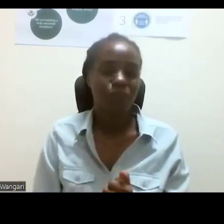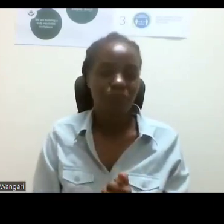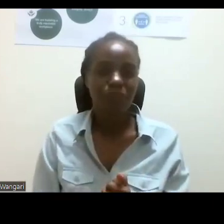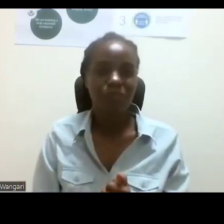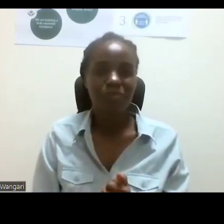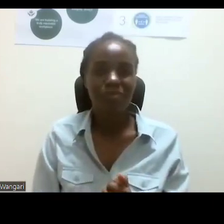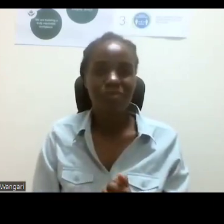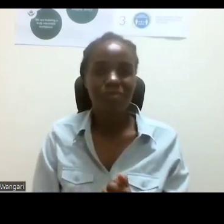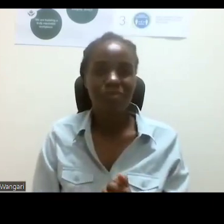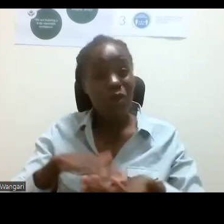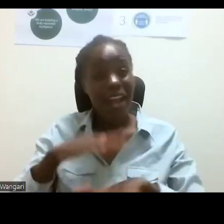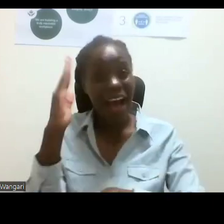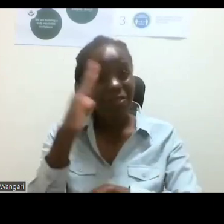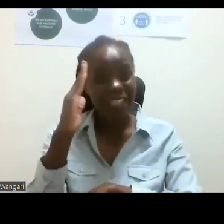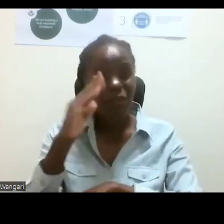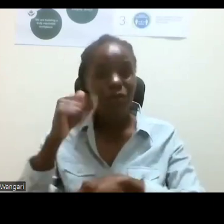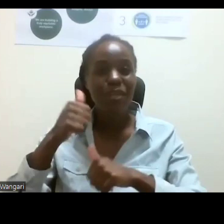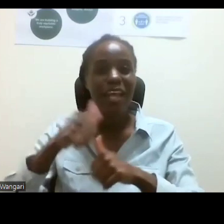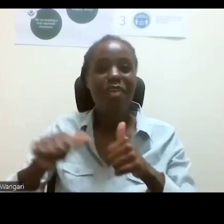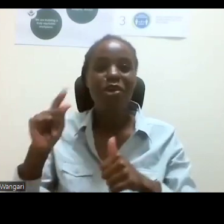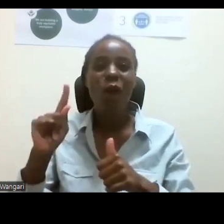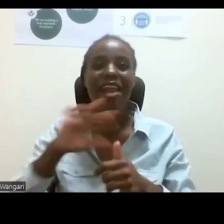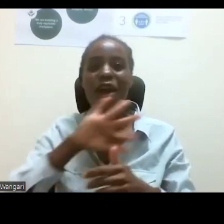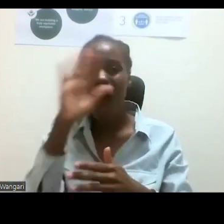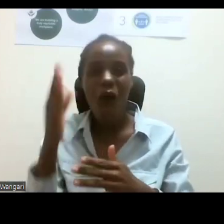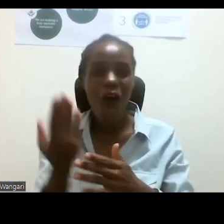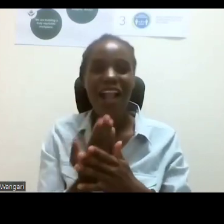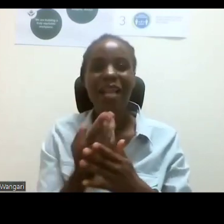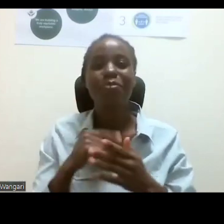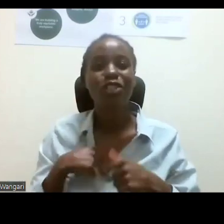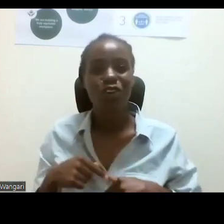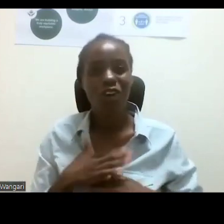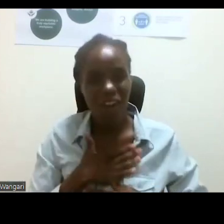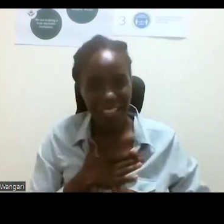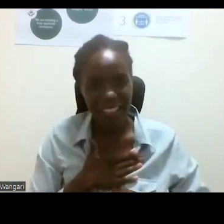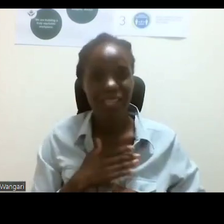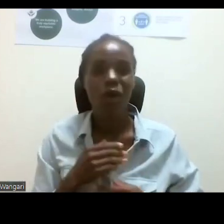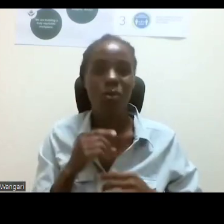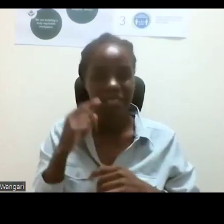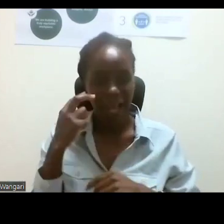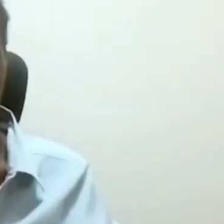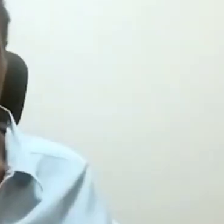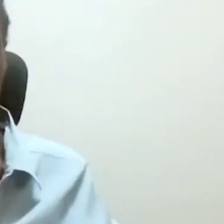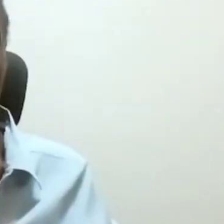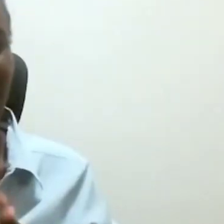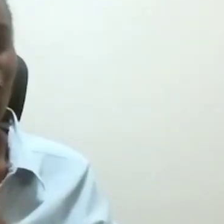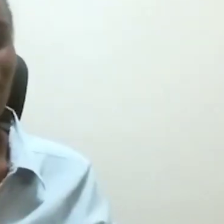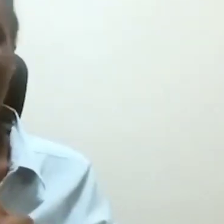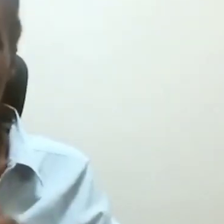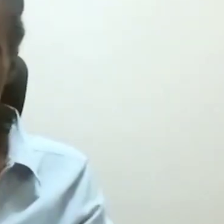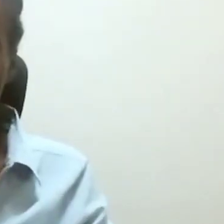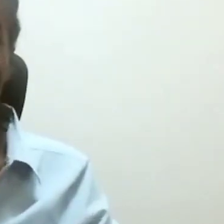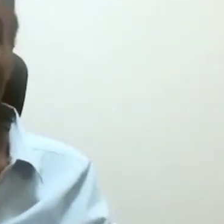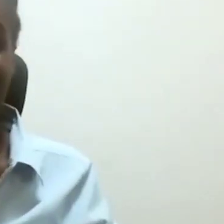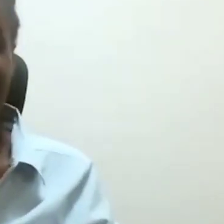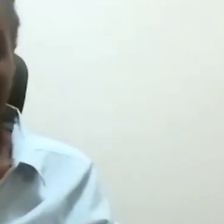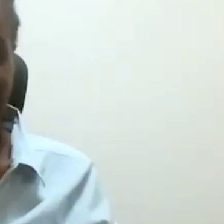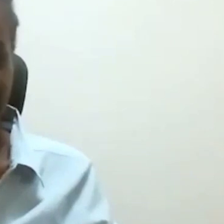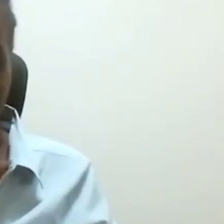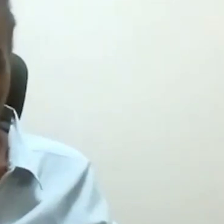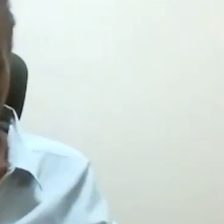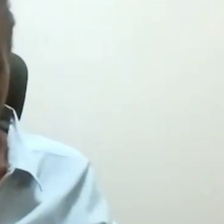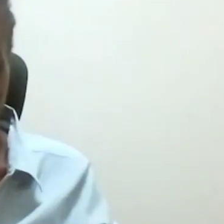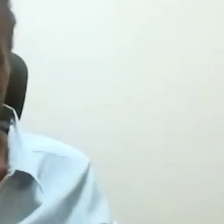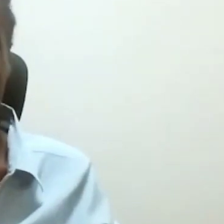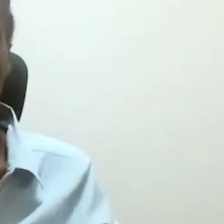Good afternoon, everyone. All protocols observed. Thank you very much, Jacinta, and thank you everyone who has